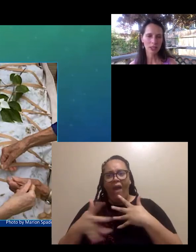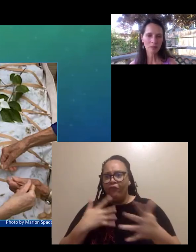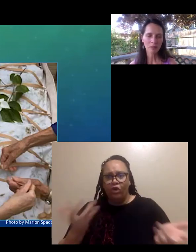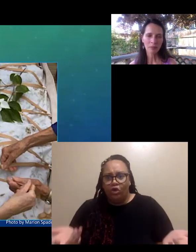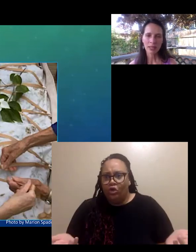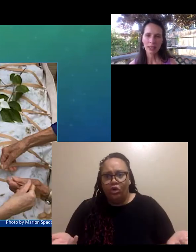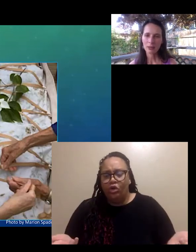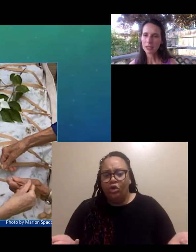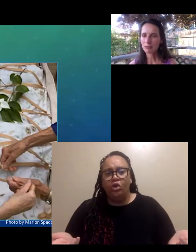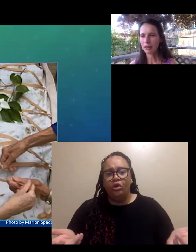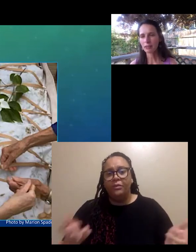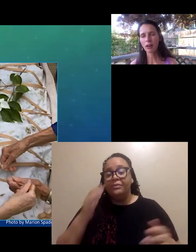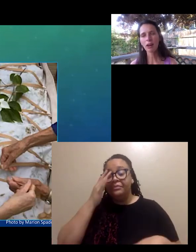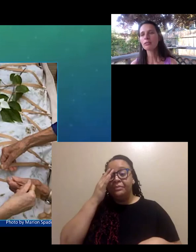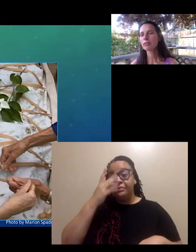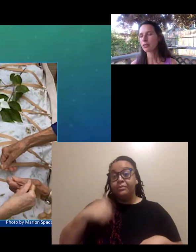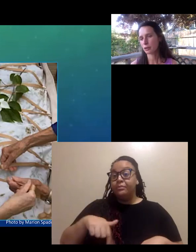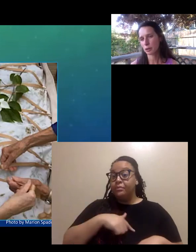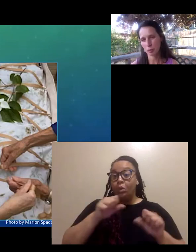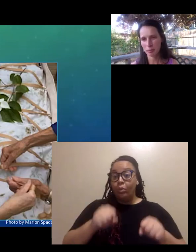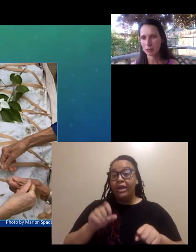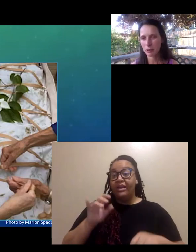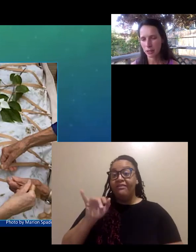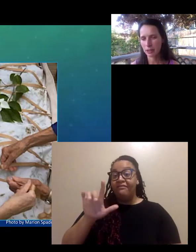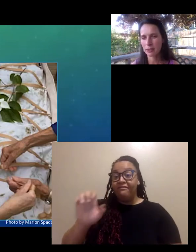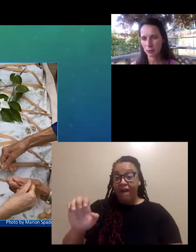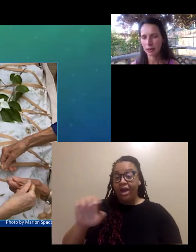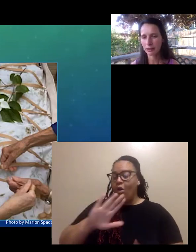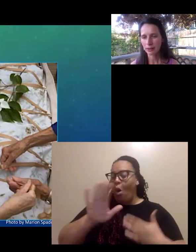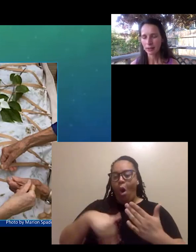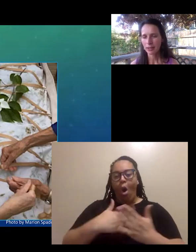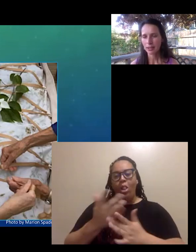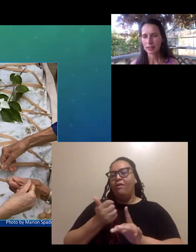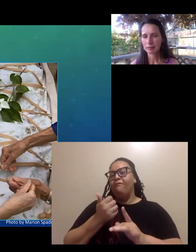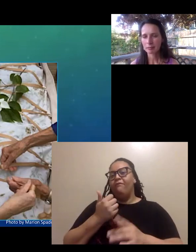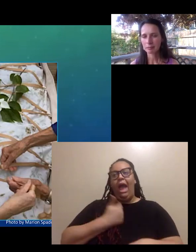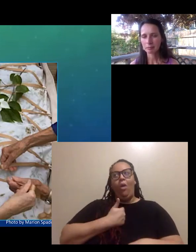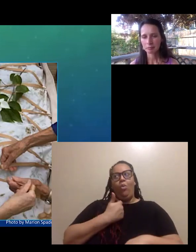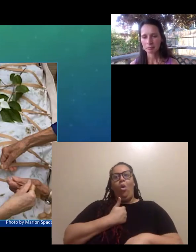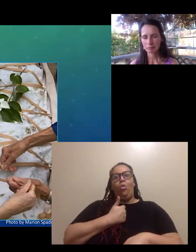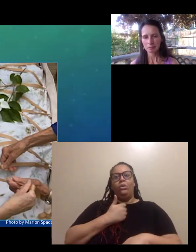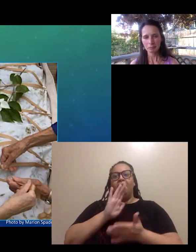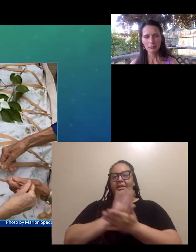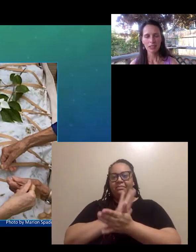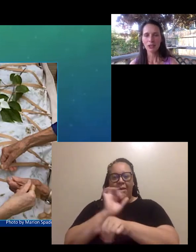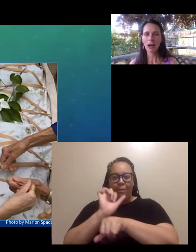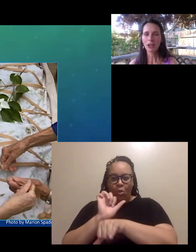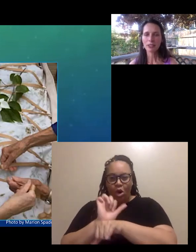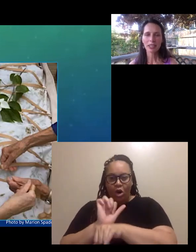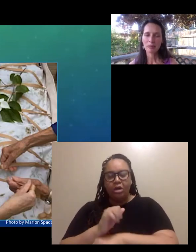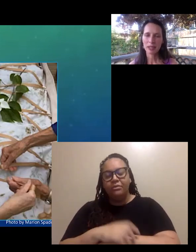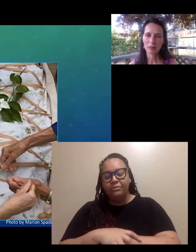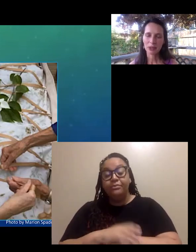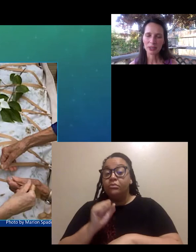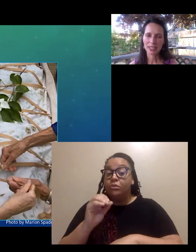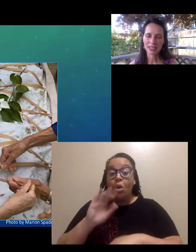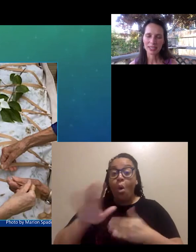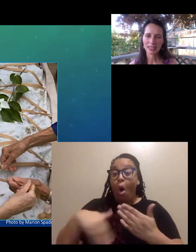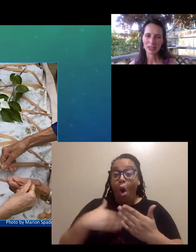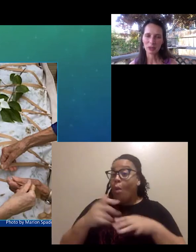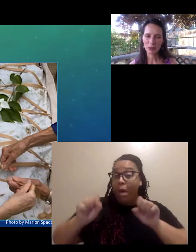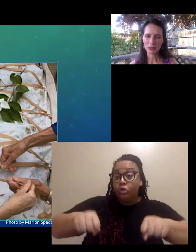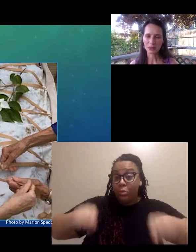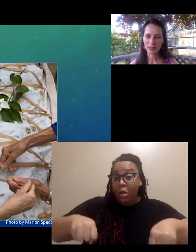disposition. And we can file all of our own paperwork as well. Um, so all very possible